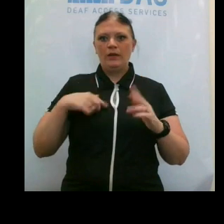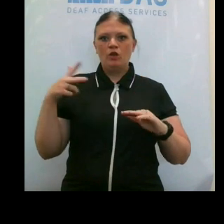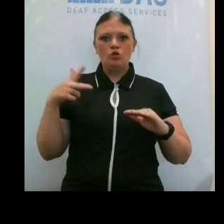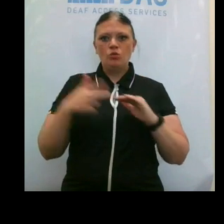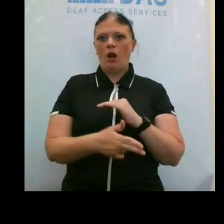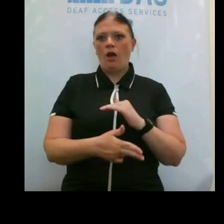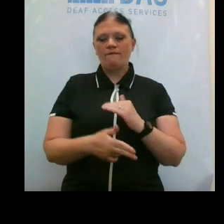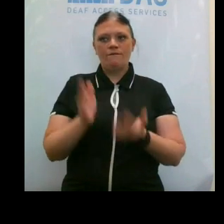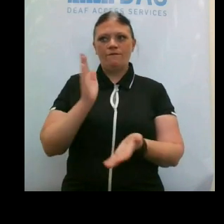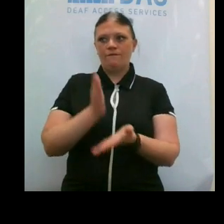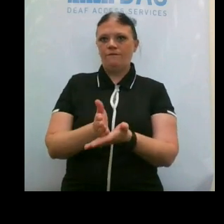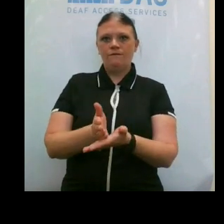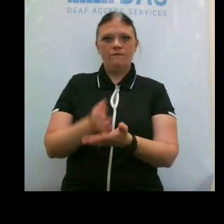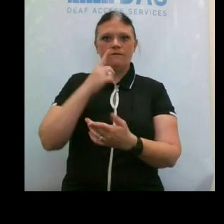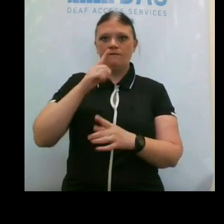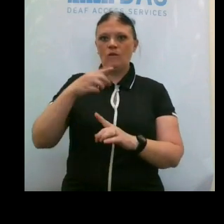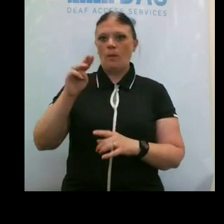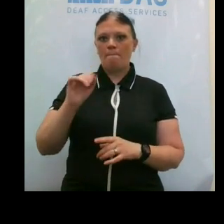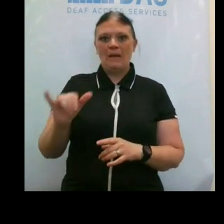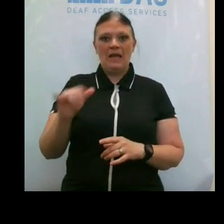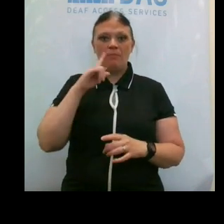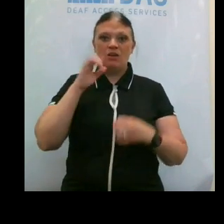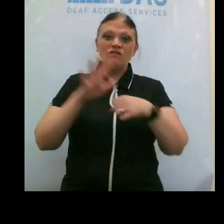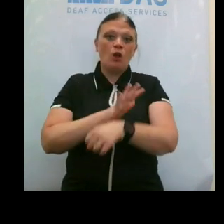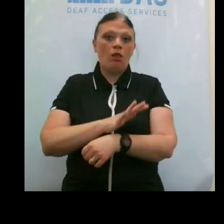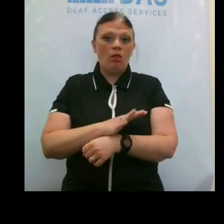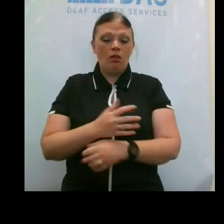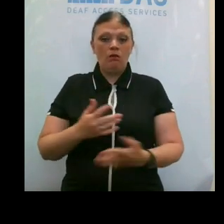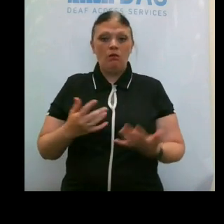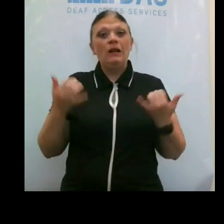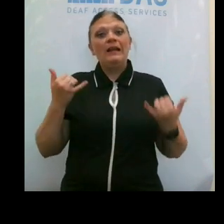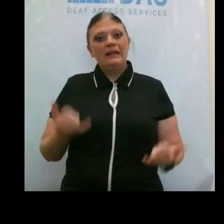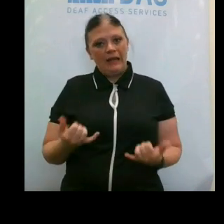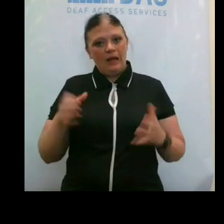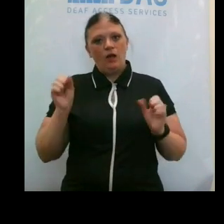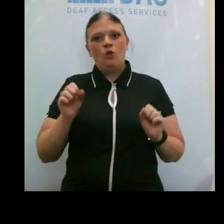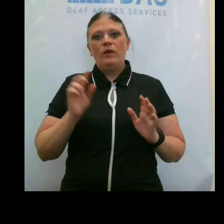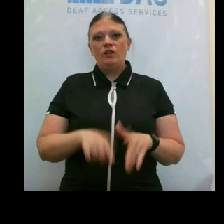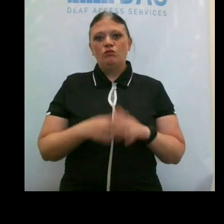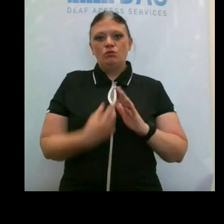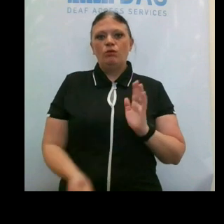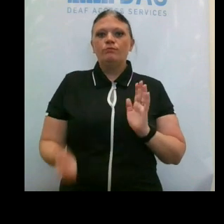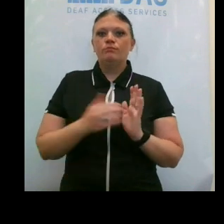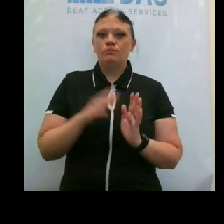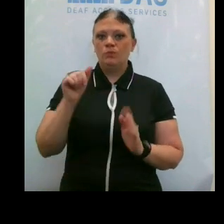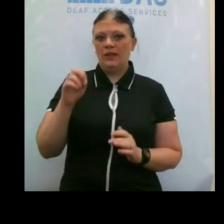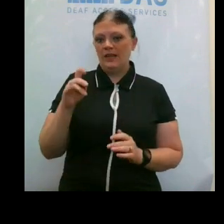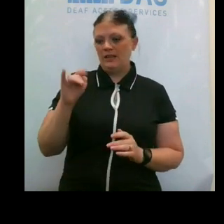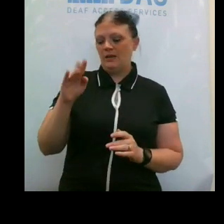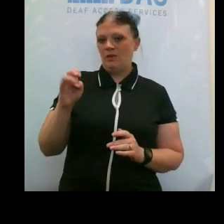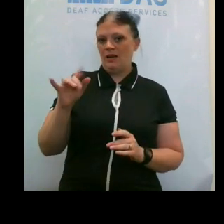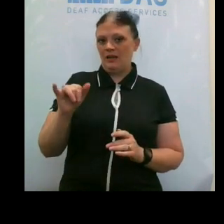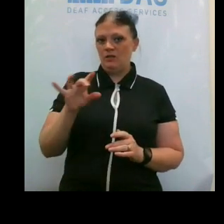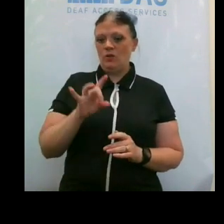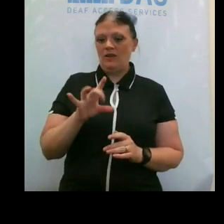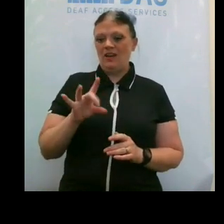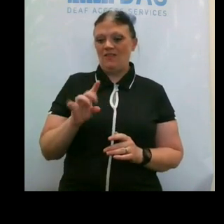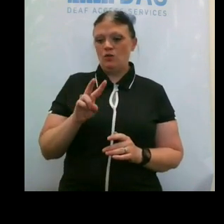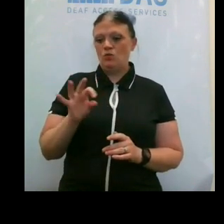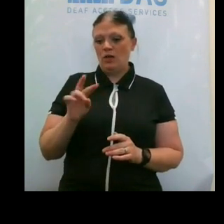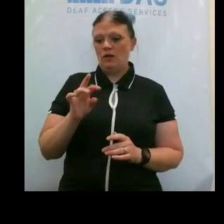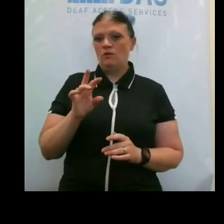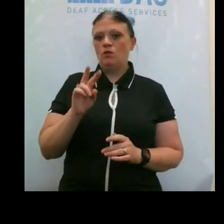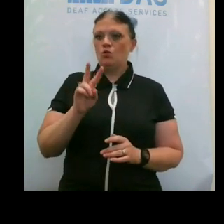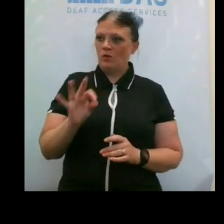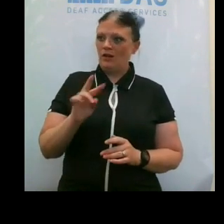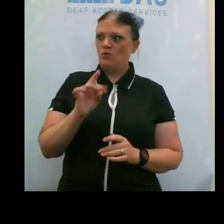antibody testing for the month of May because it was full. But now we can restart antibody testing, so if you call